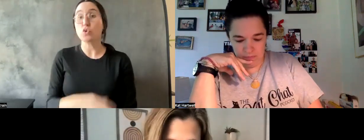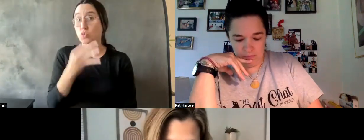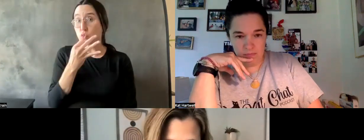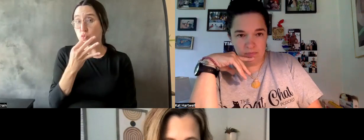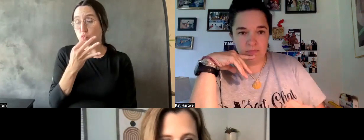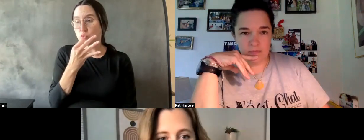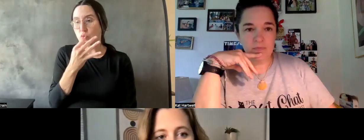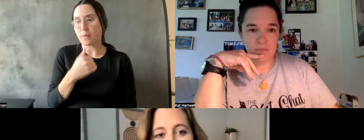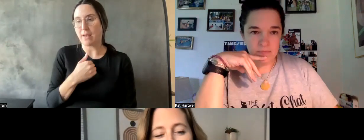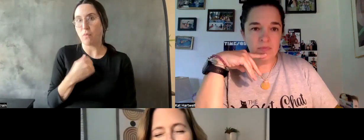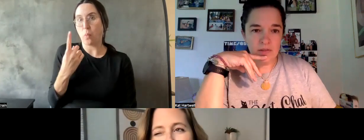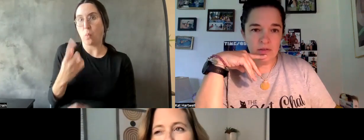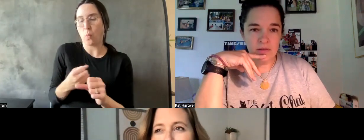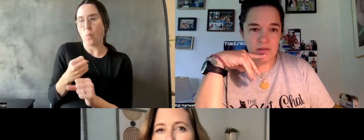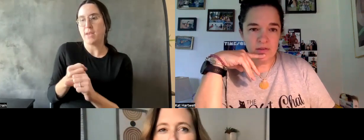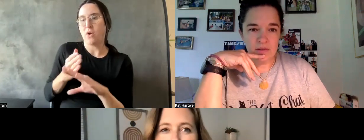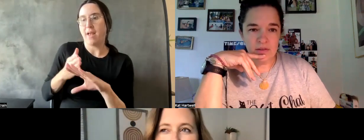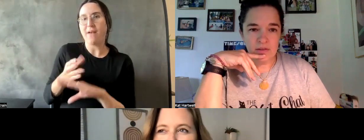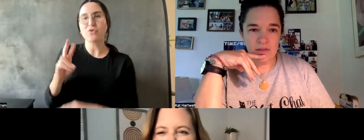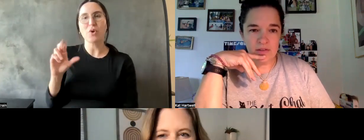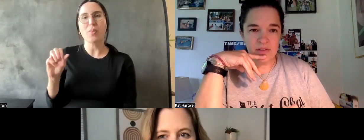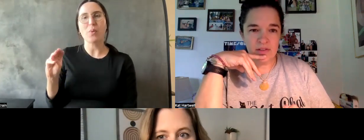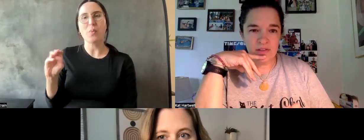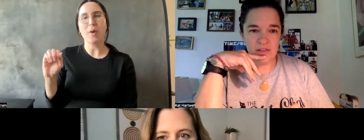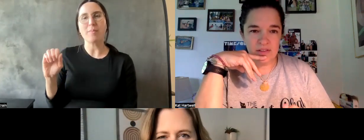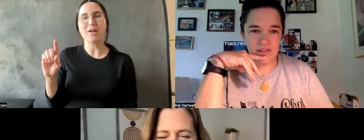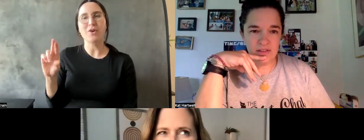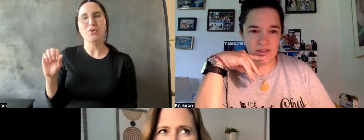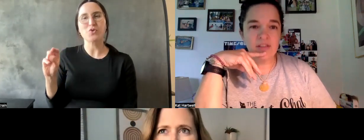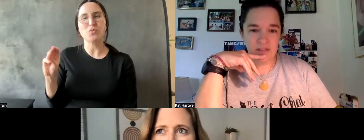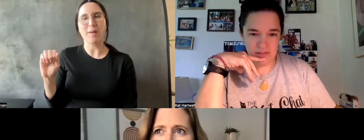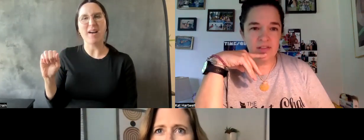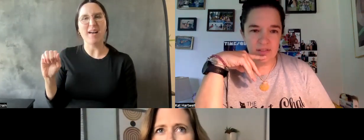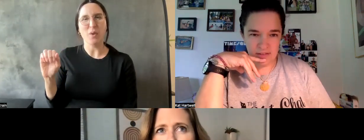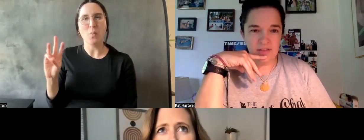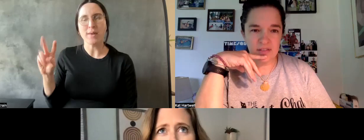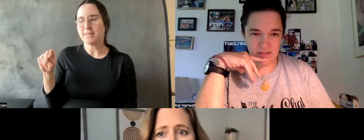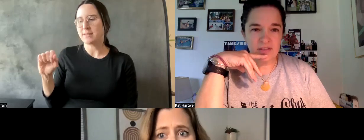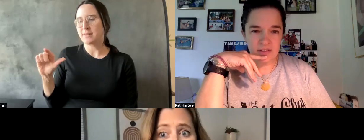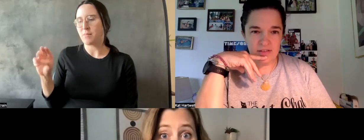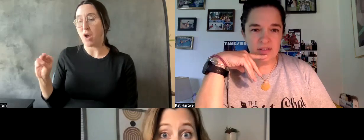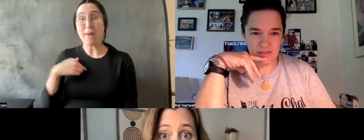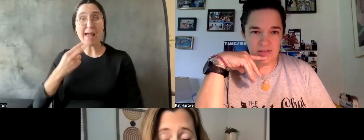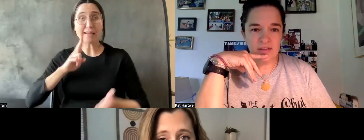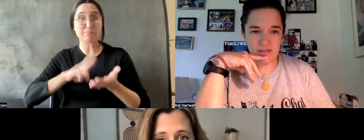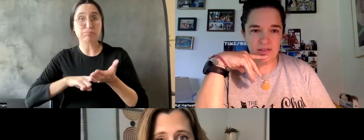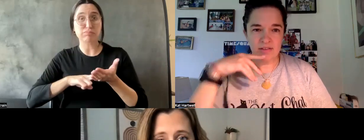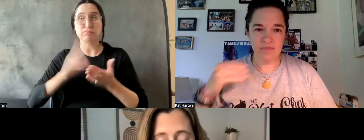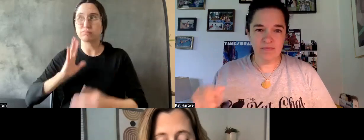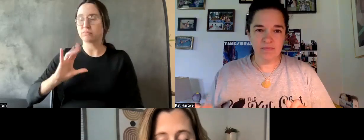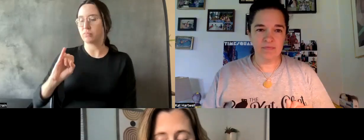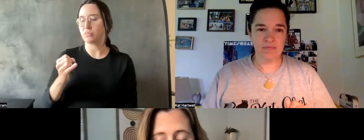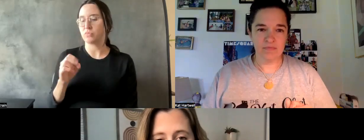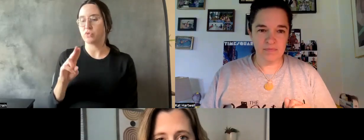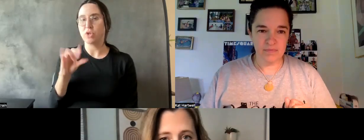West Palm Beach. And I think I signed my contract in like July. Our first episodes didn't come out until November. And it started off